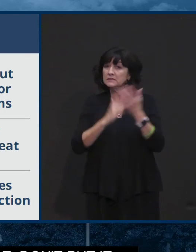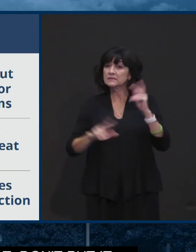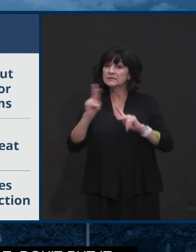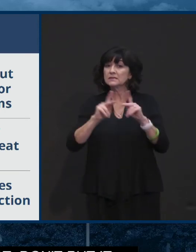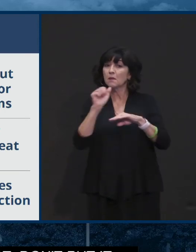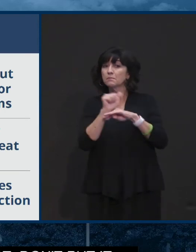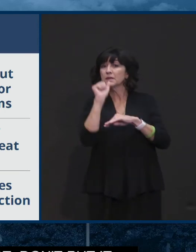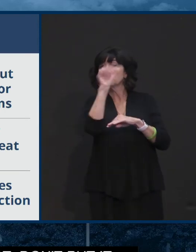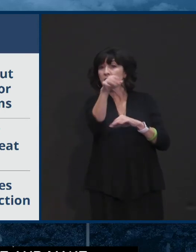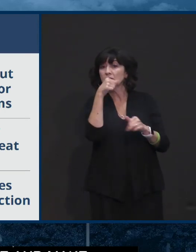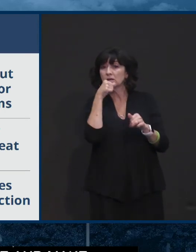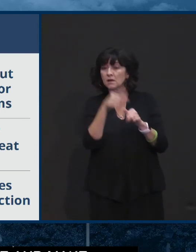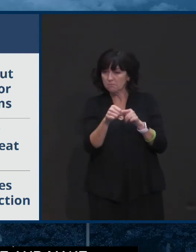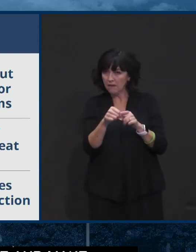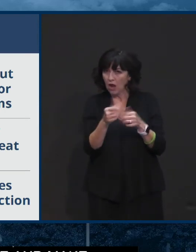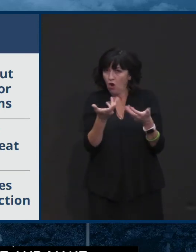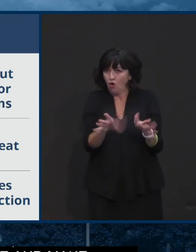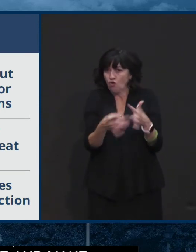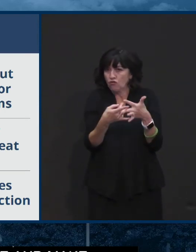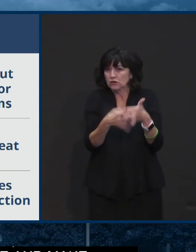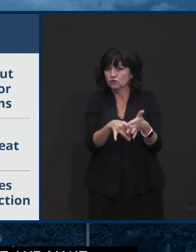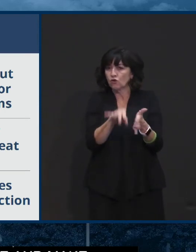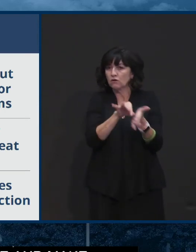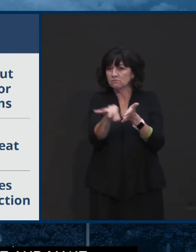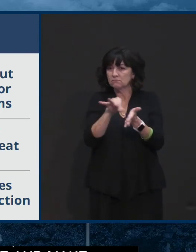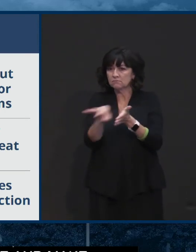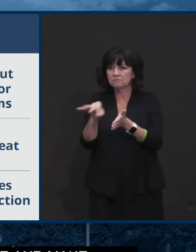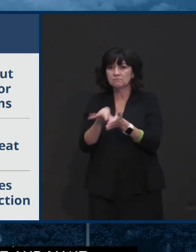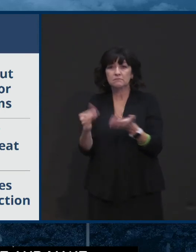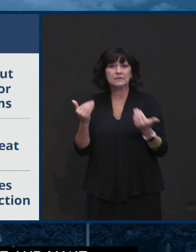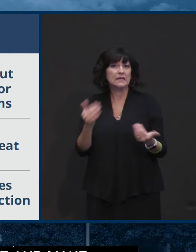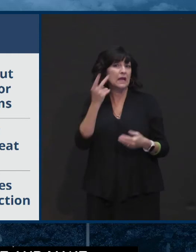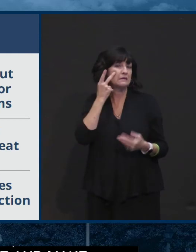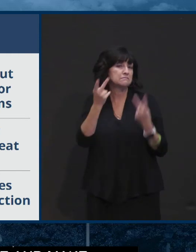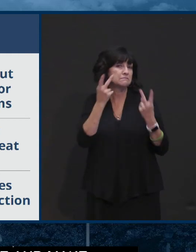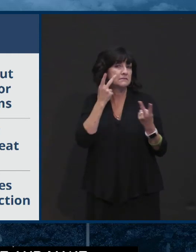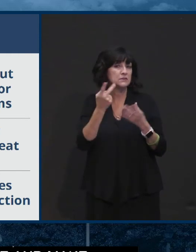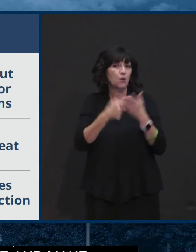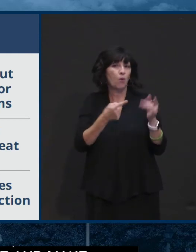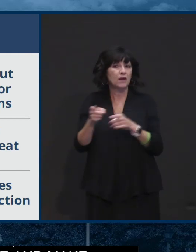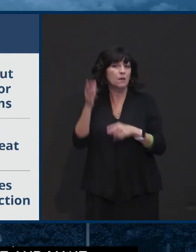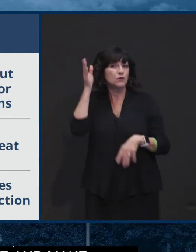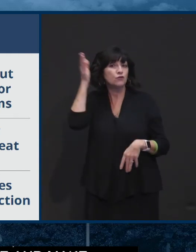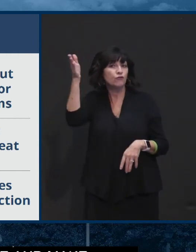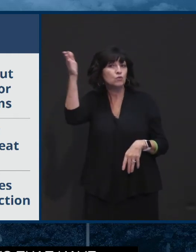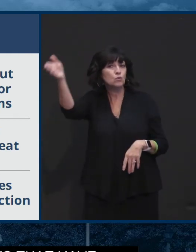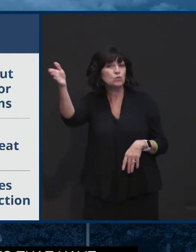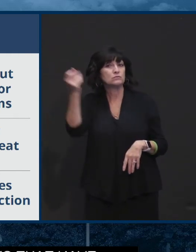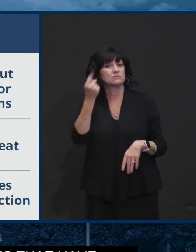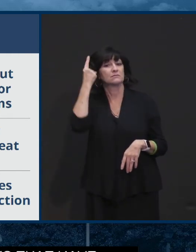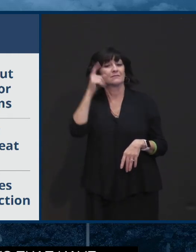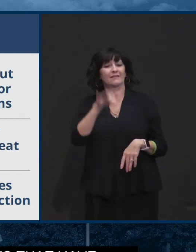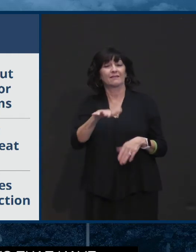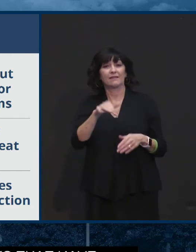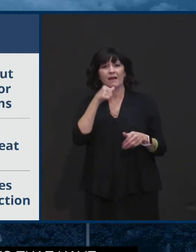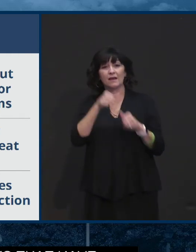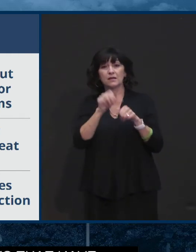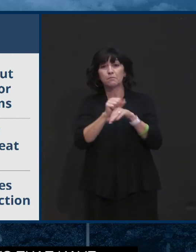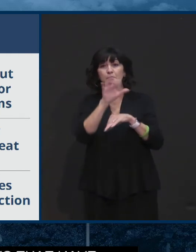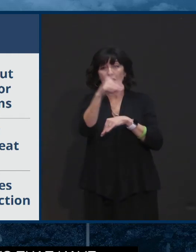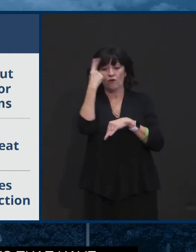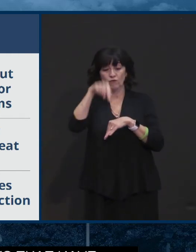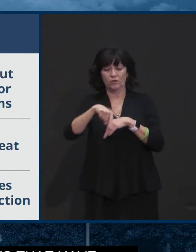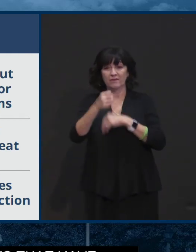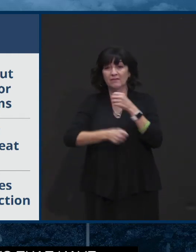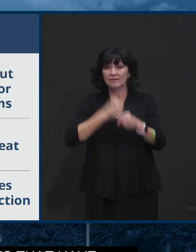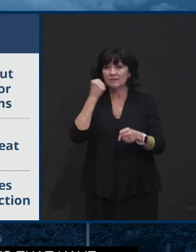to be a very positive thing, and we'll see what happens in the future there. So I know we have some pre-submitted questions. I don't see anybody